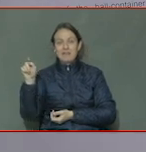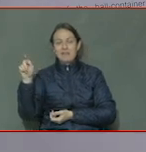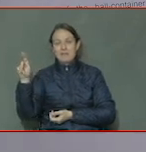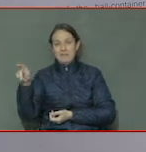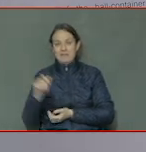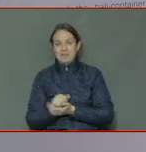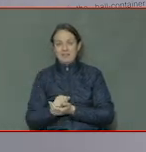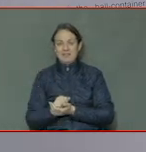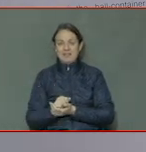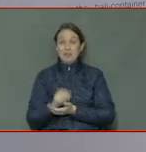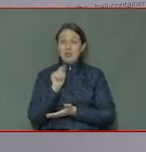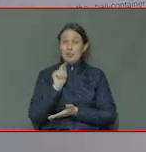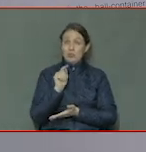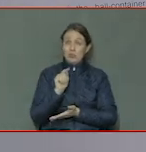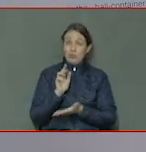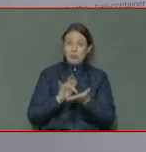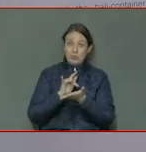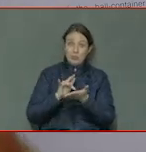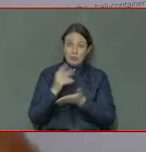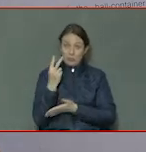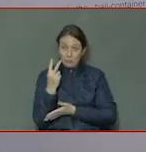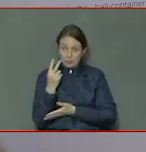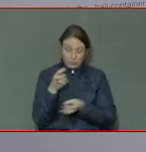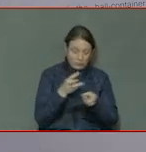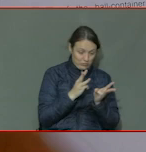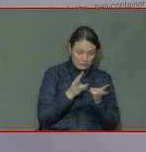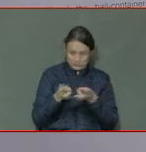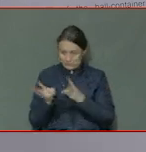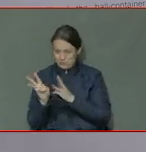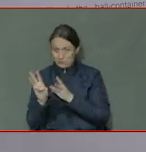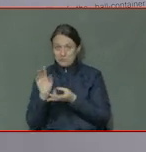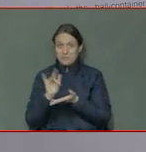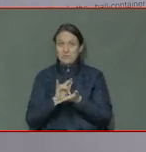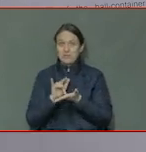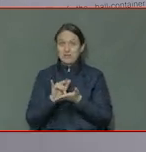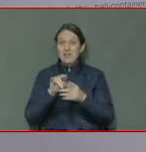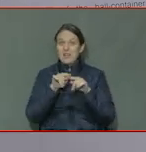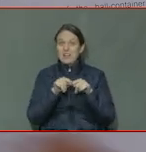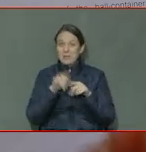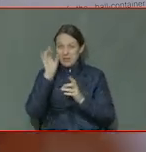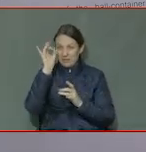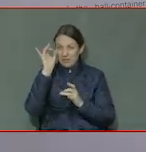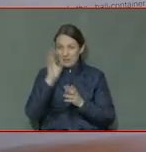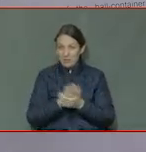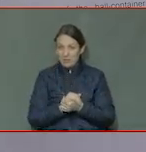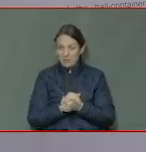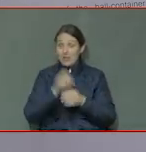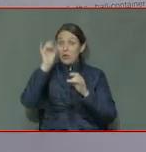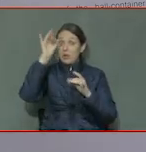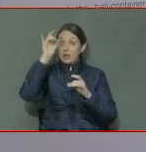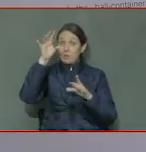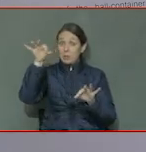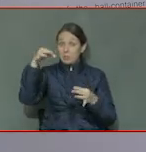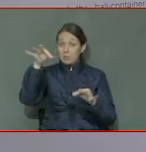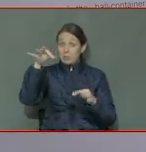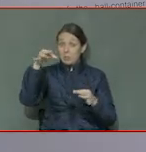calculate impulse, it's one of the two, depending on what information you have. On your information sheet,